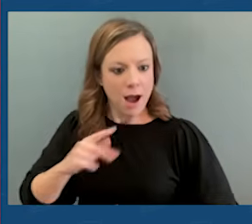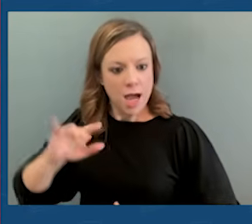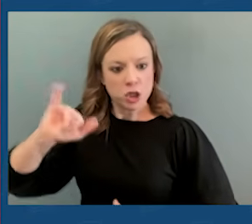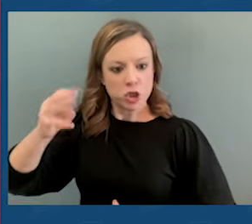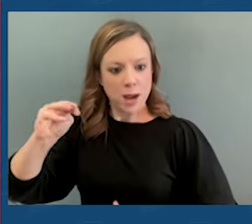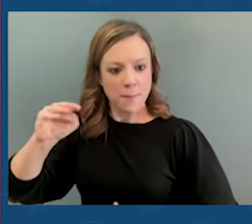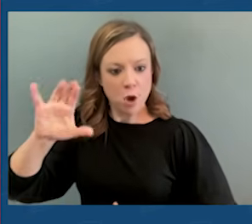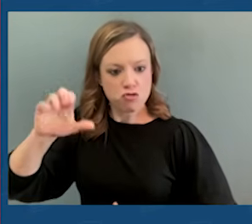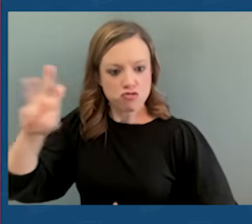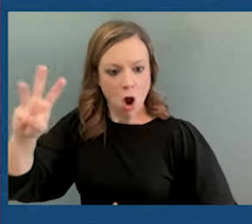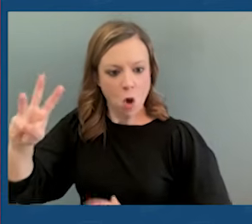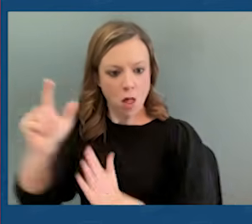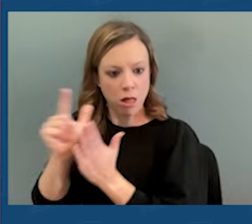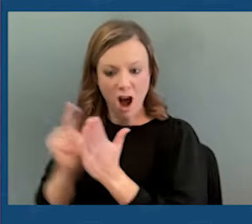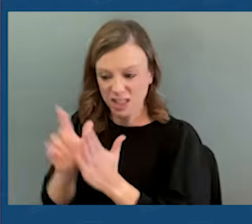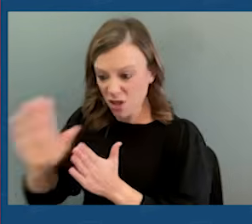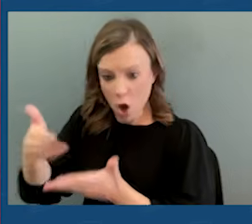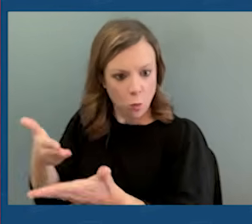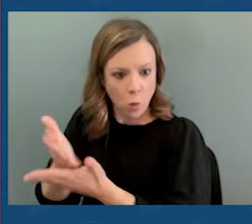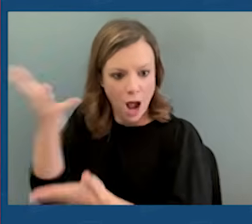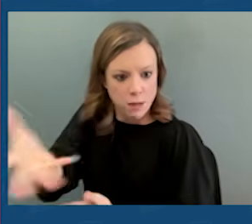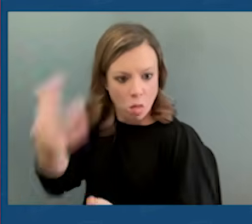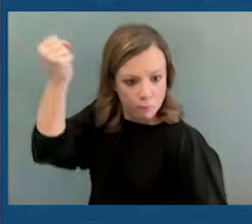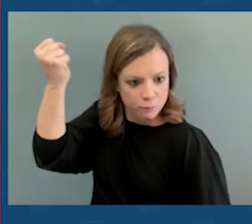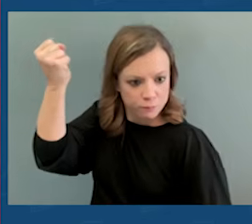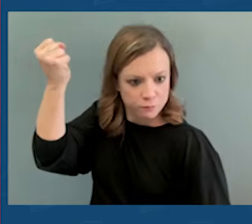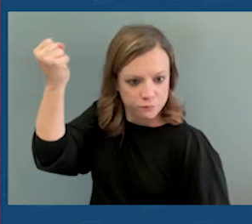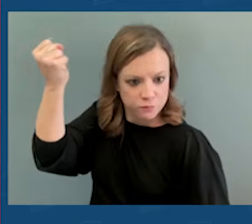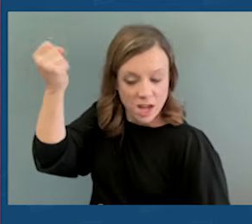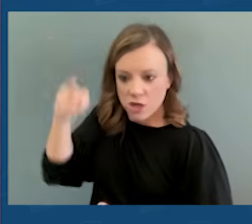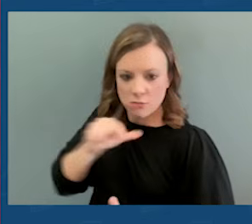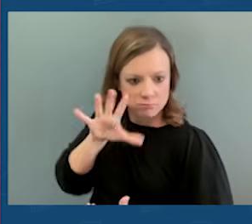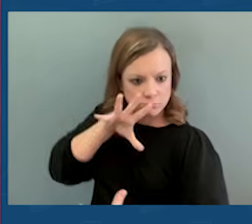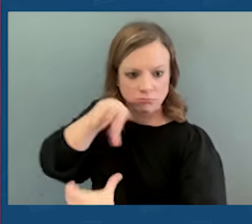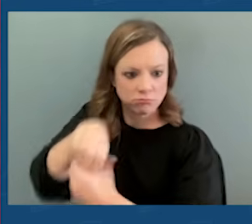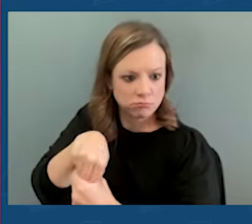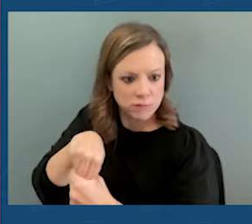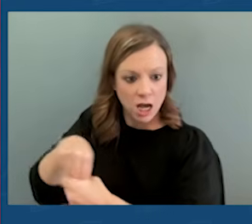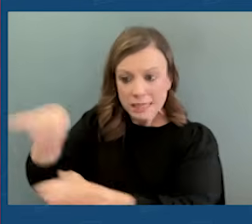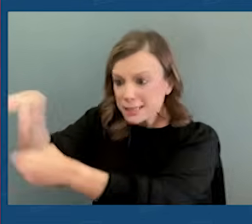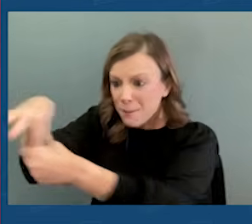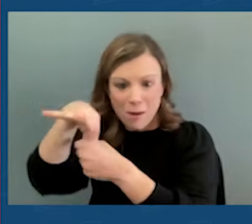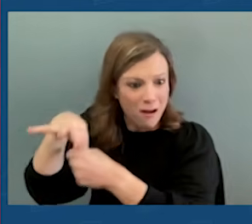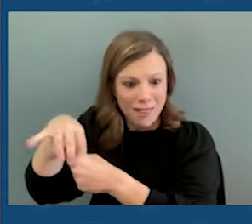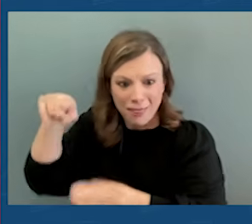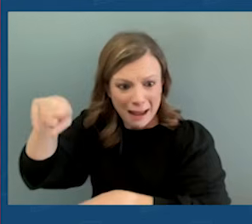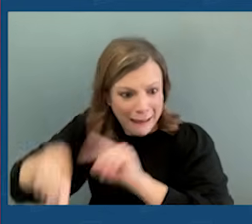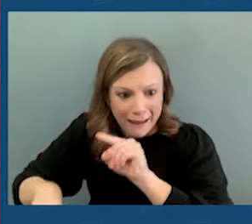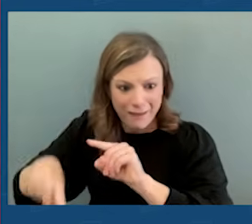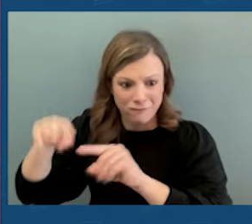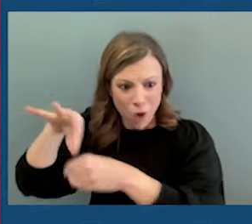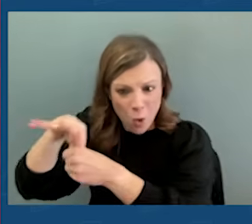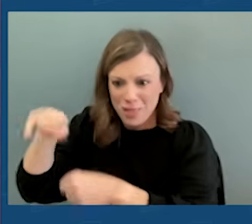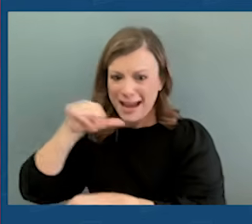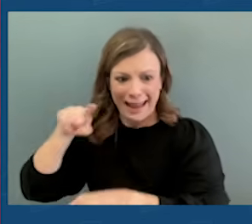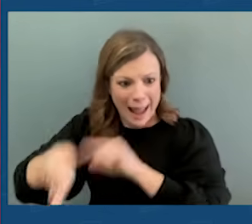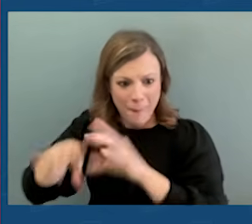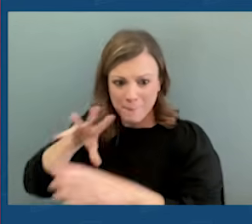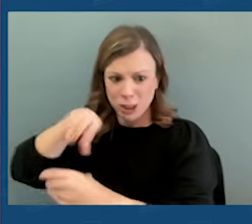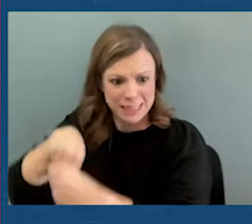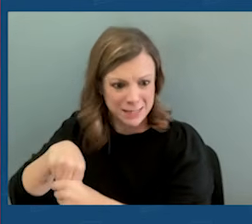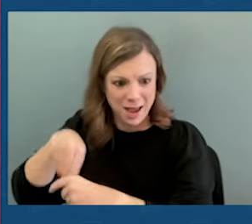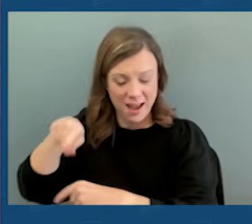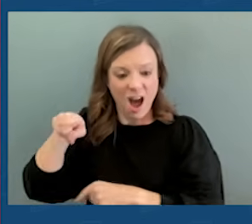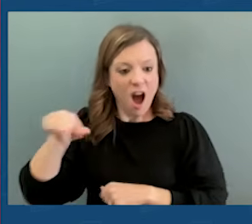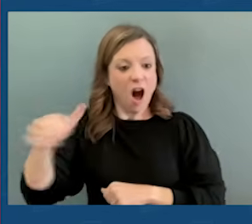rights, even including the right to participate in our democracy, the right to vote. And others were stalked by